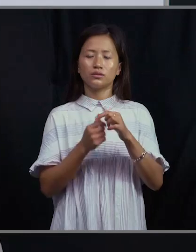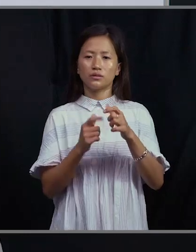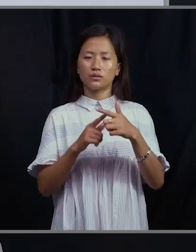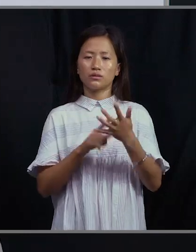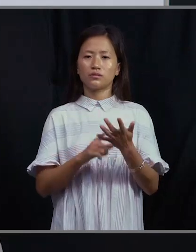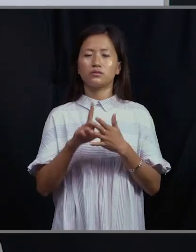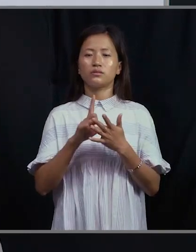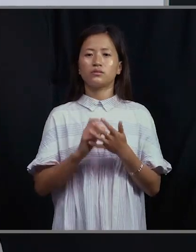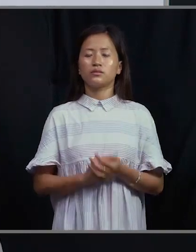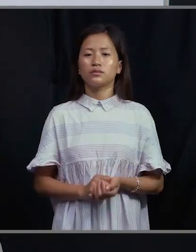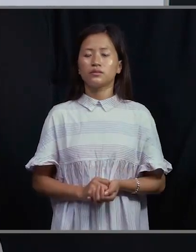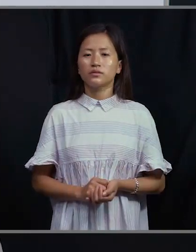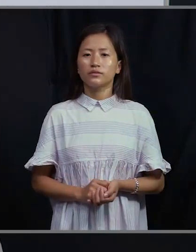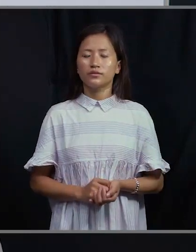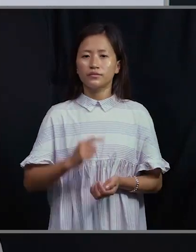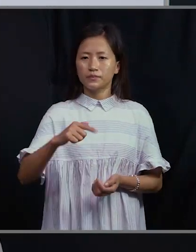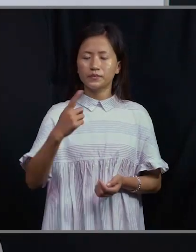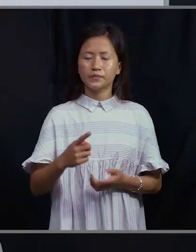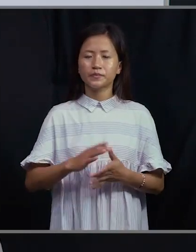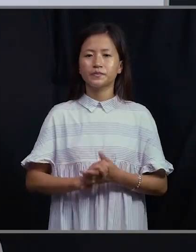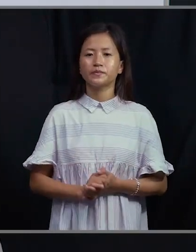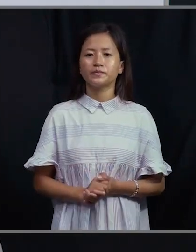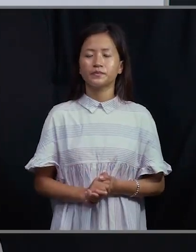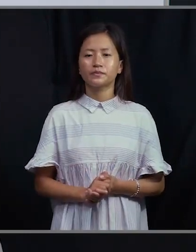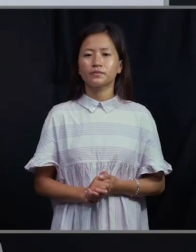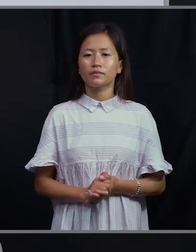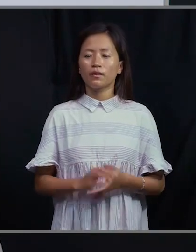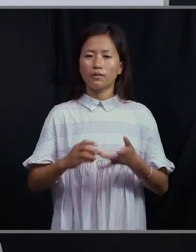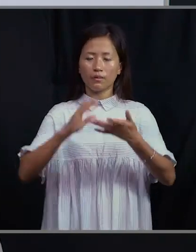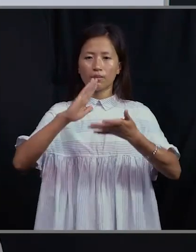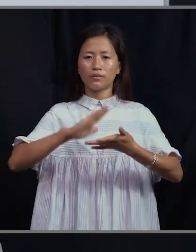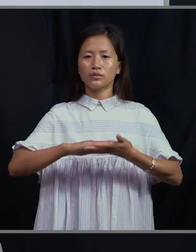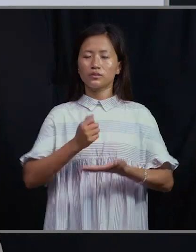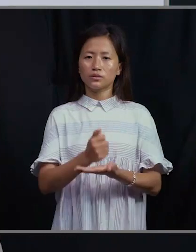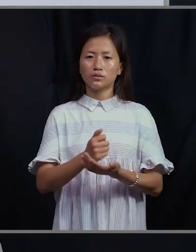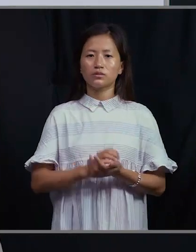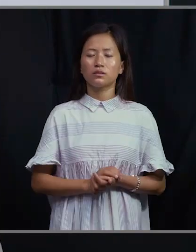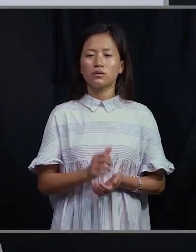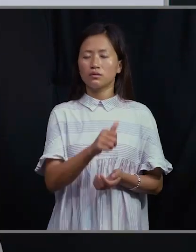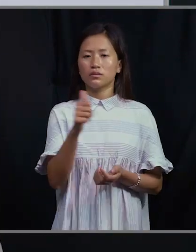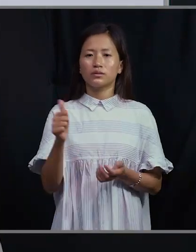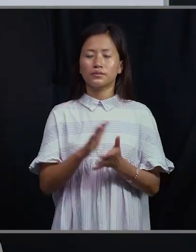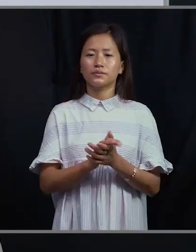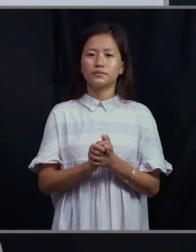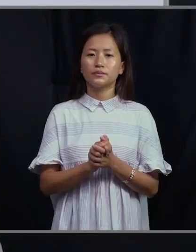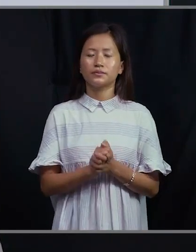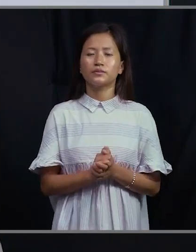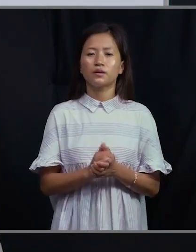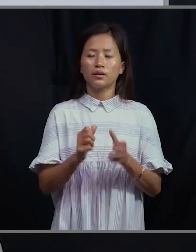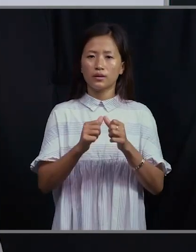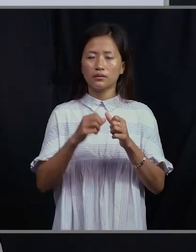discussing, very soon. Now, the marriage partners should be adults. Okay, these should be